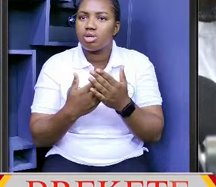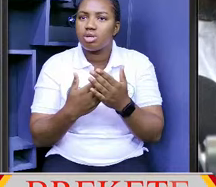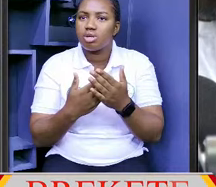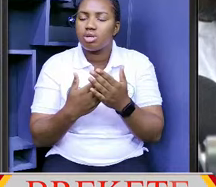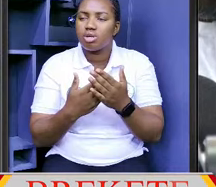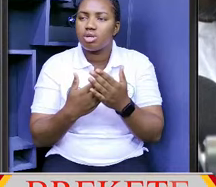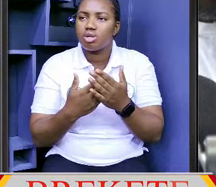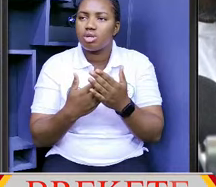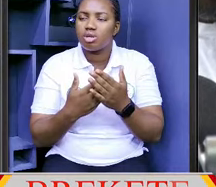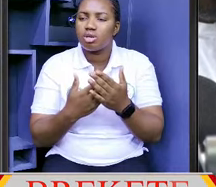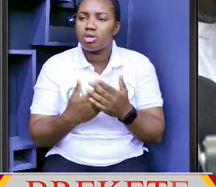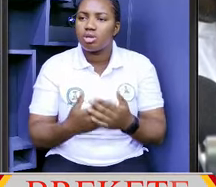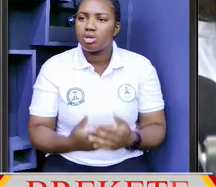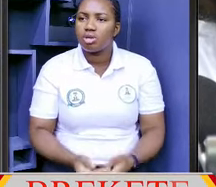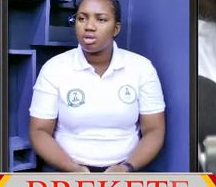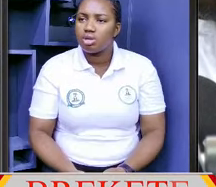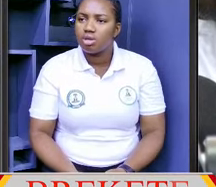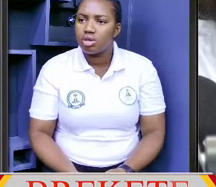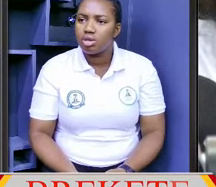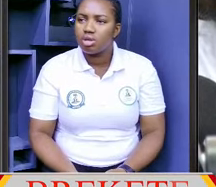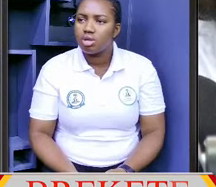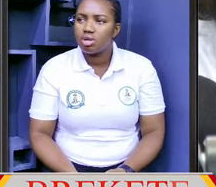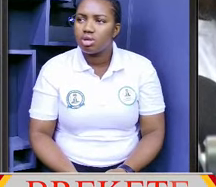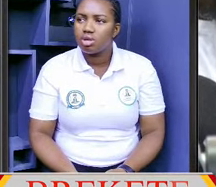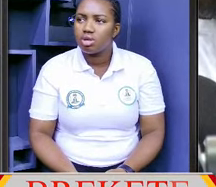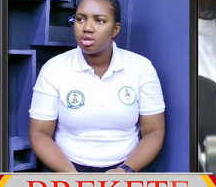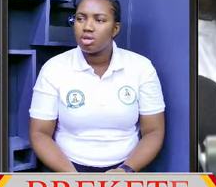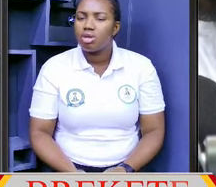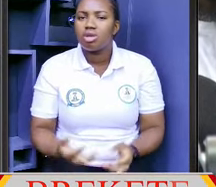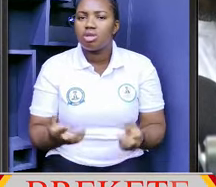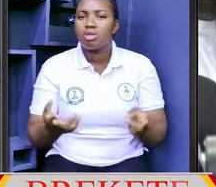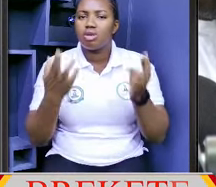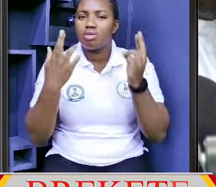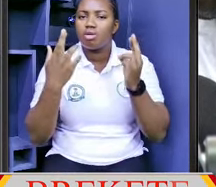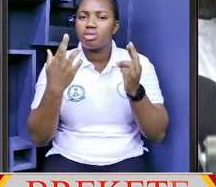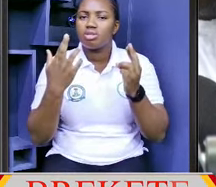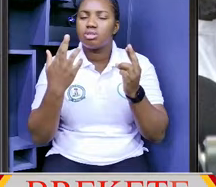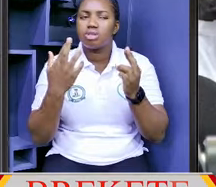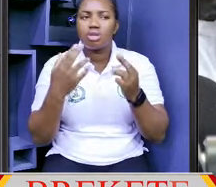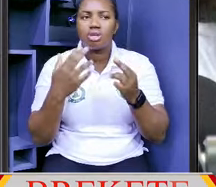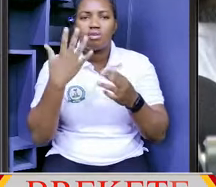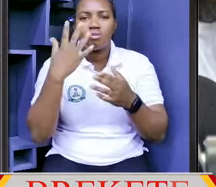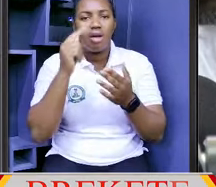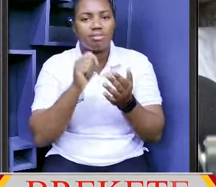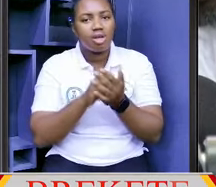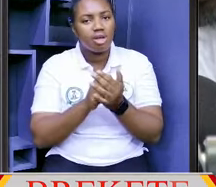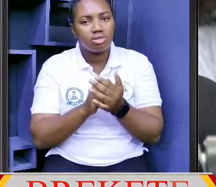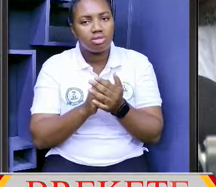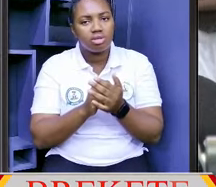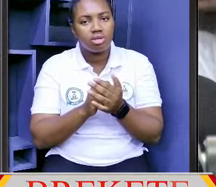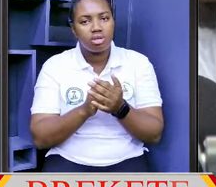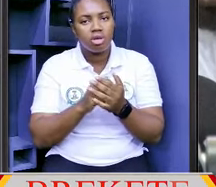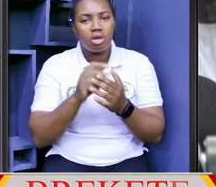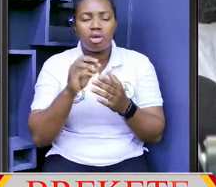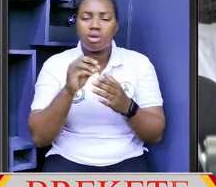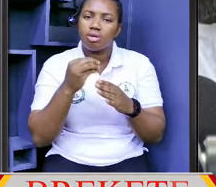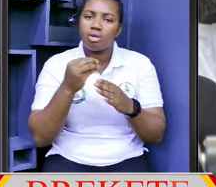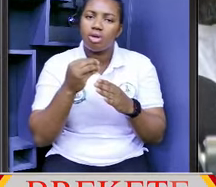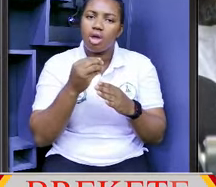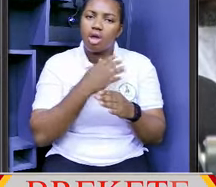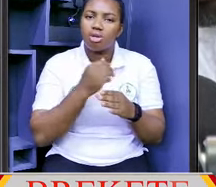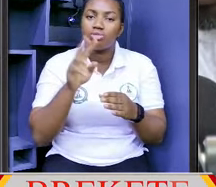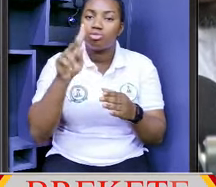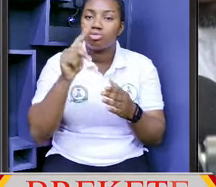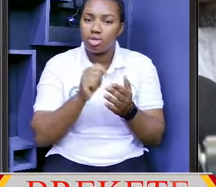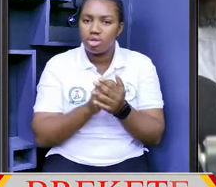It's not rate money. It's not rate Prophet Muhammad sallallahu alaihi wasallam, if you